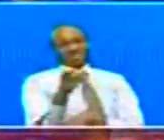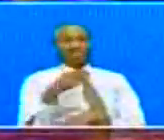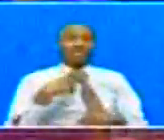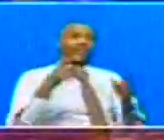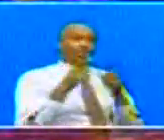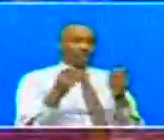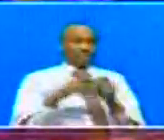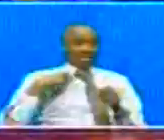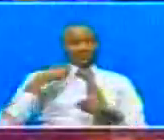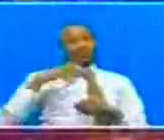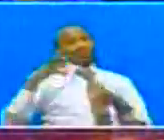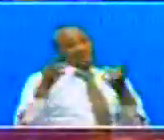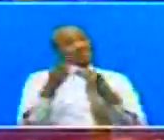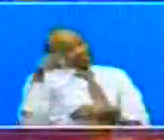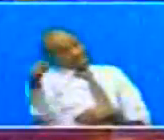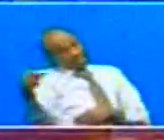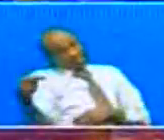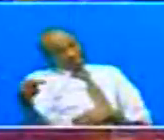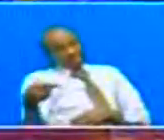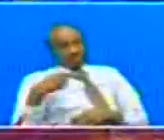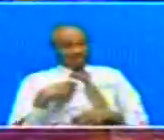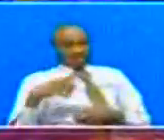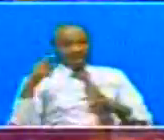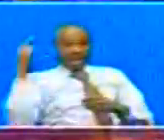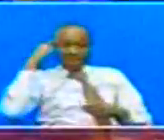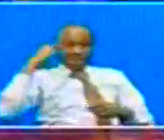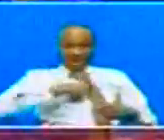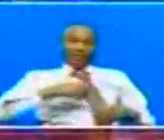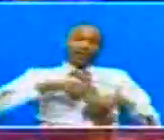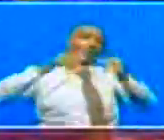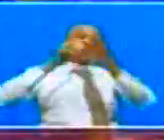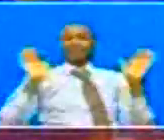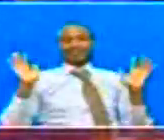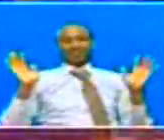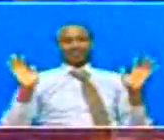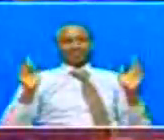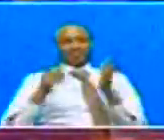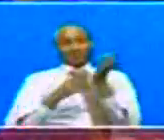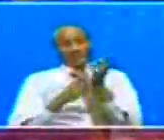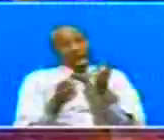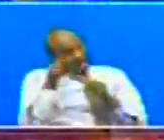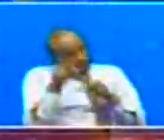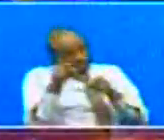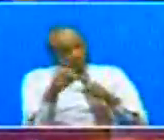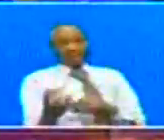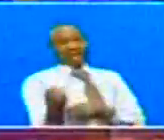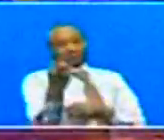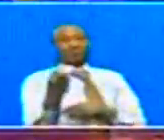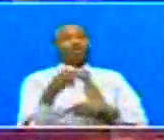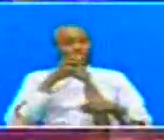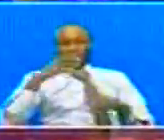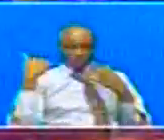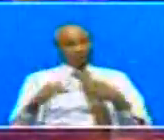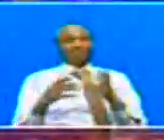Kiswahili, ukiwashika pale. Hapa na hapa itafuata. Shika hapo hapo. Na